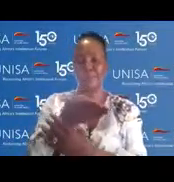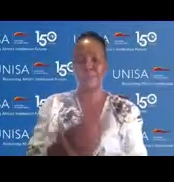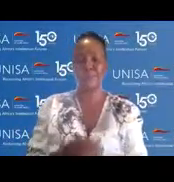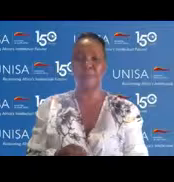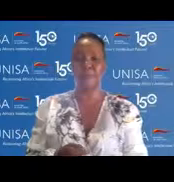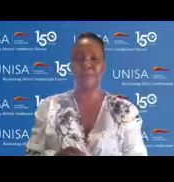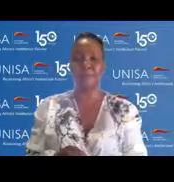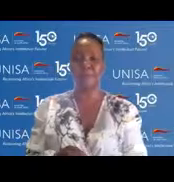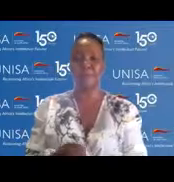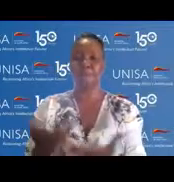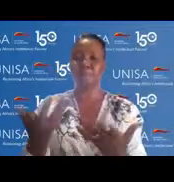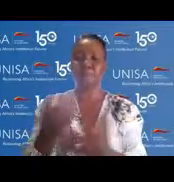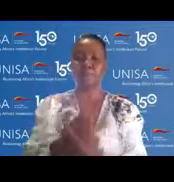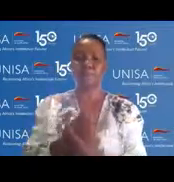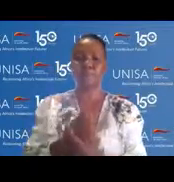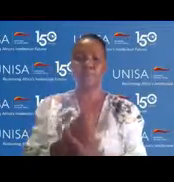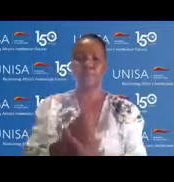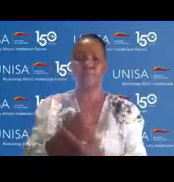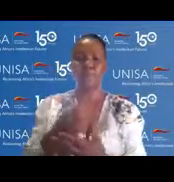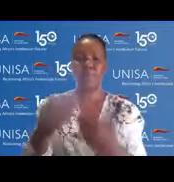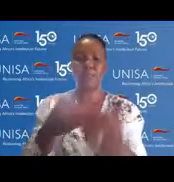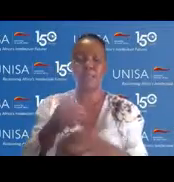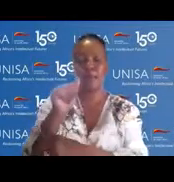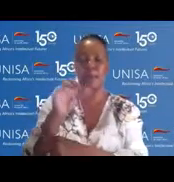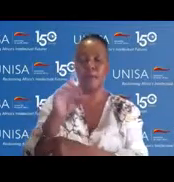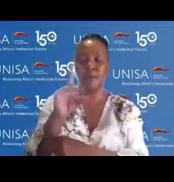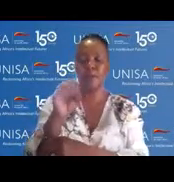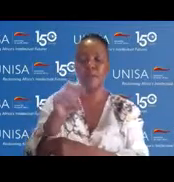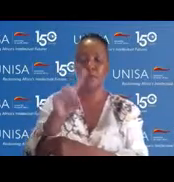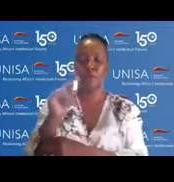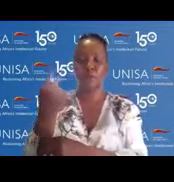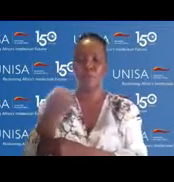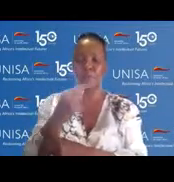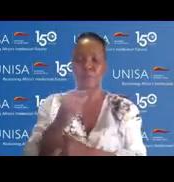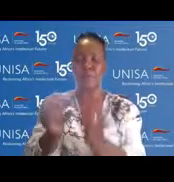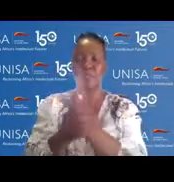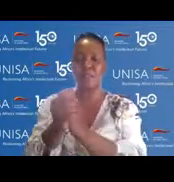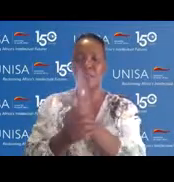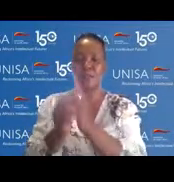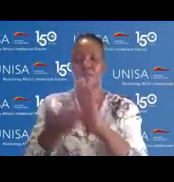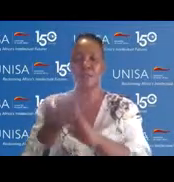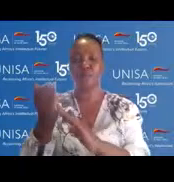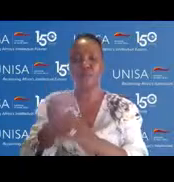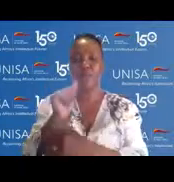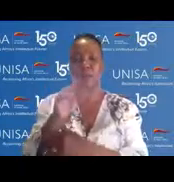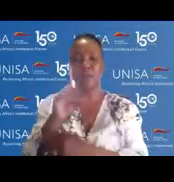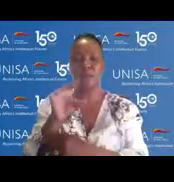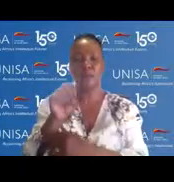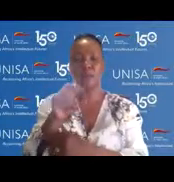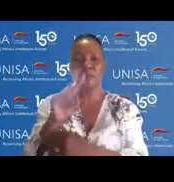So let me go to the Adov site. So go to adov.unisa.ac.za.